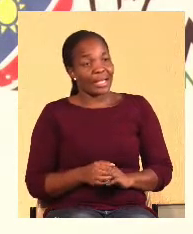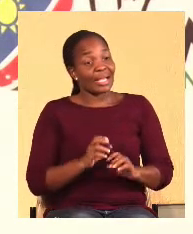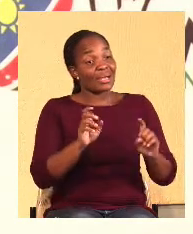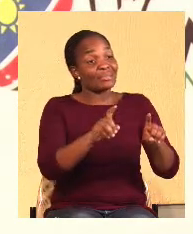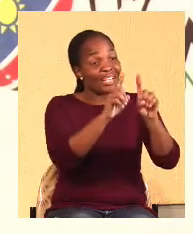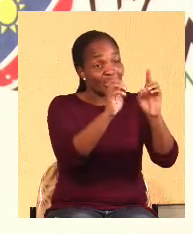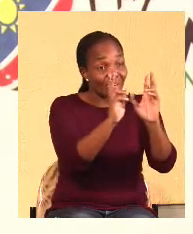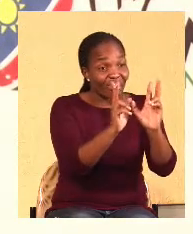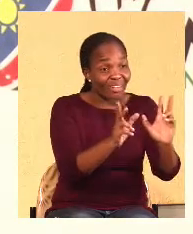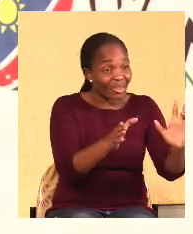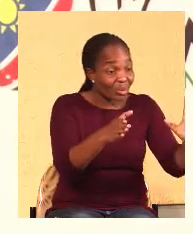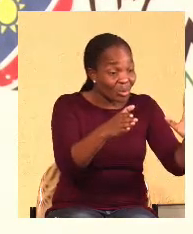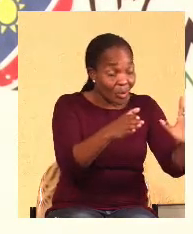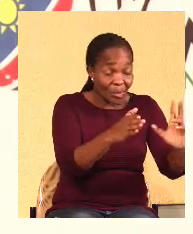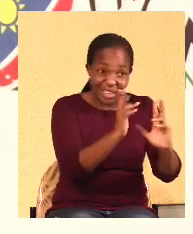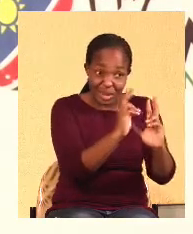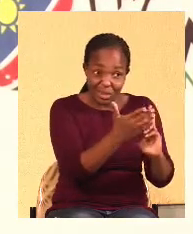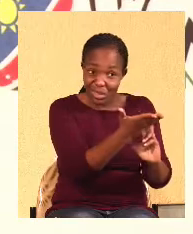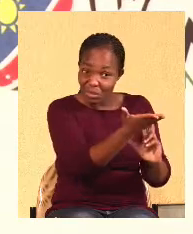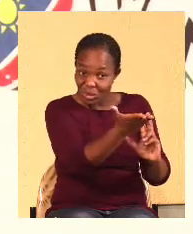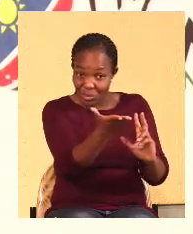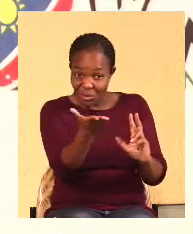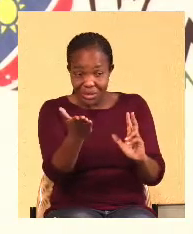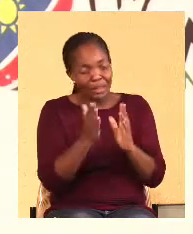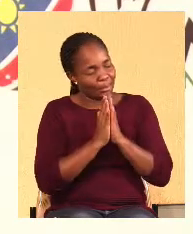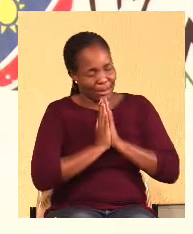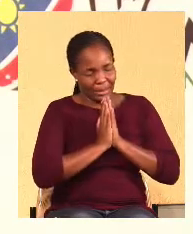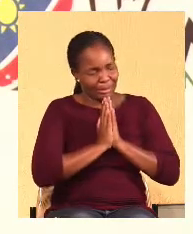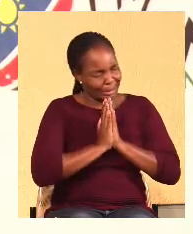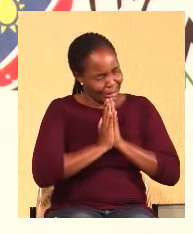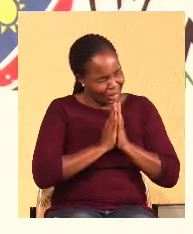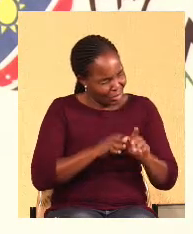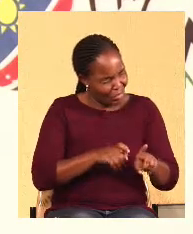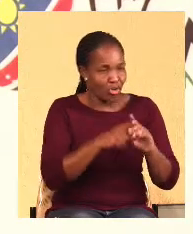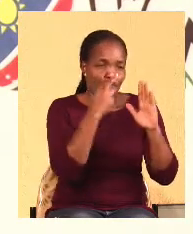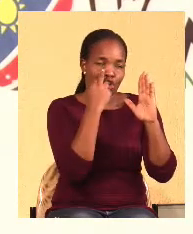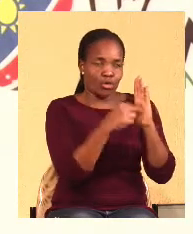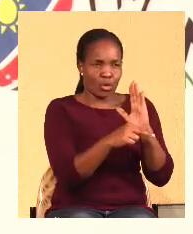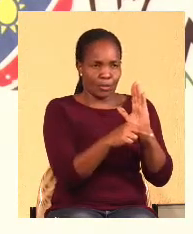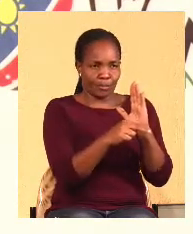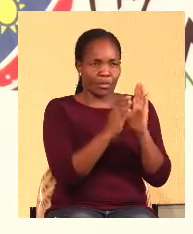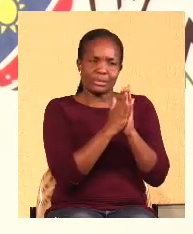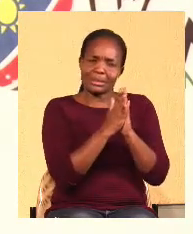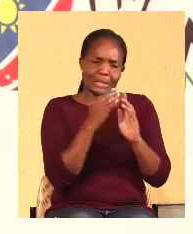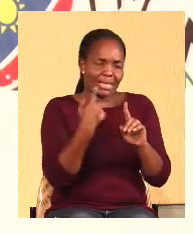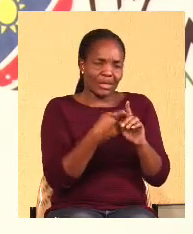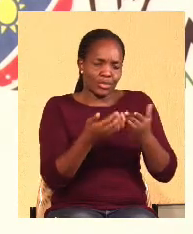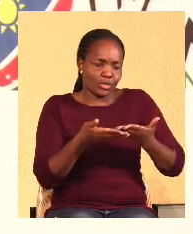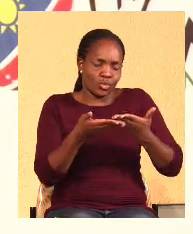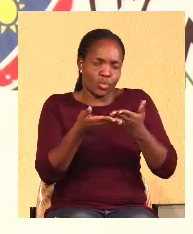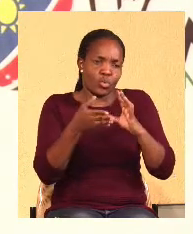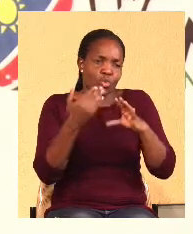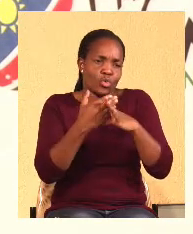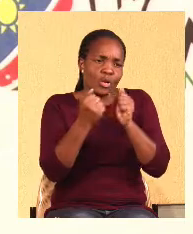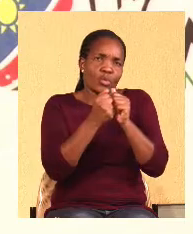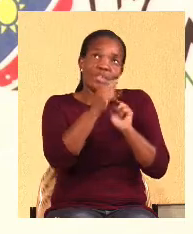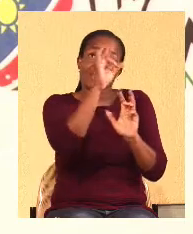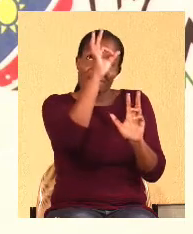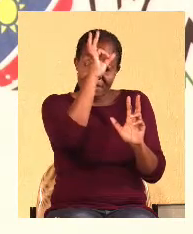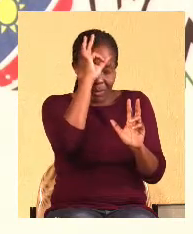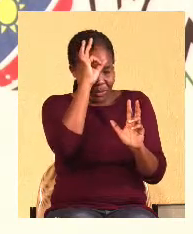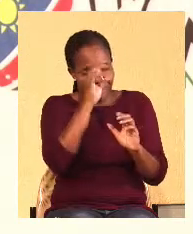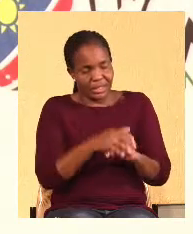of the public to try by all means to comply with the law, and also to assist the law enforcement agencies to be